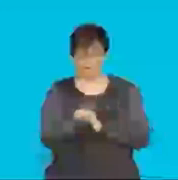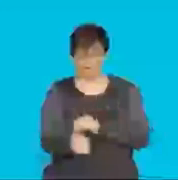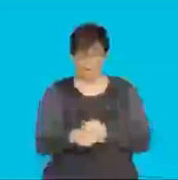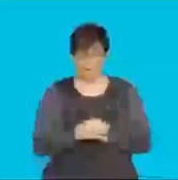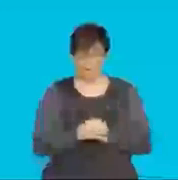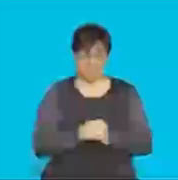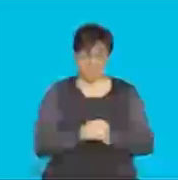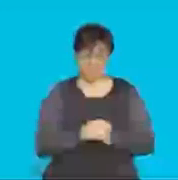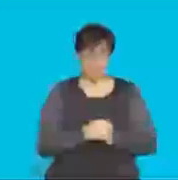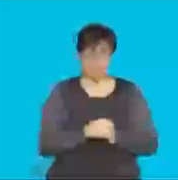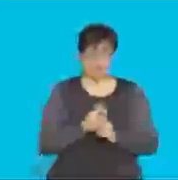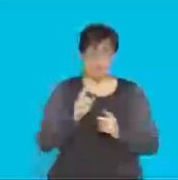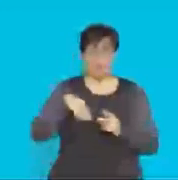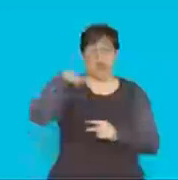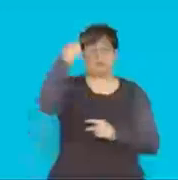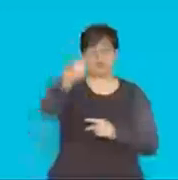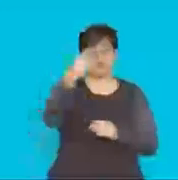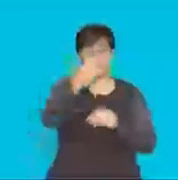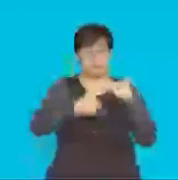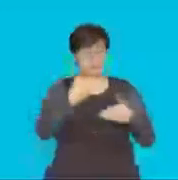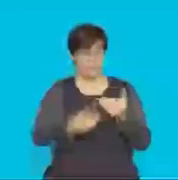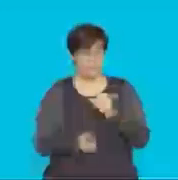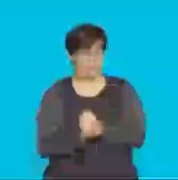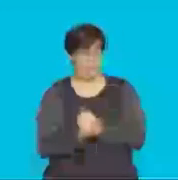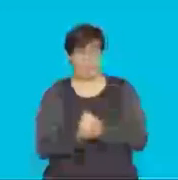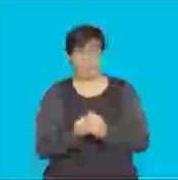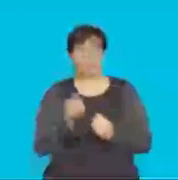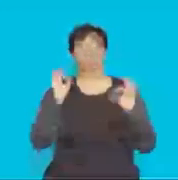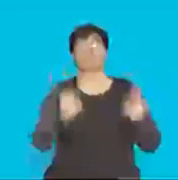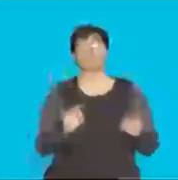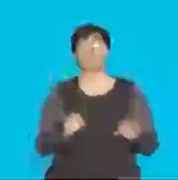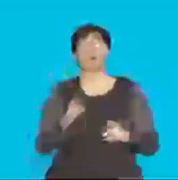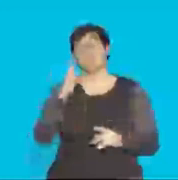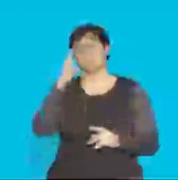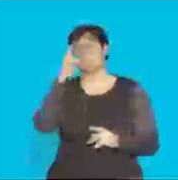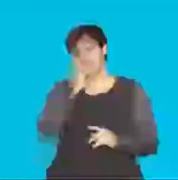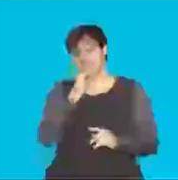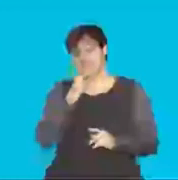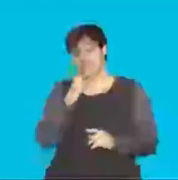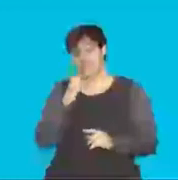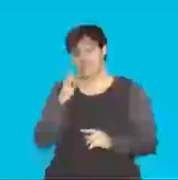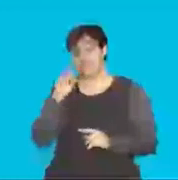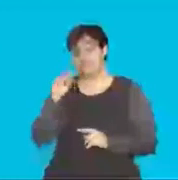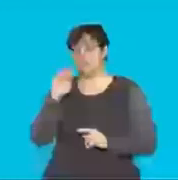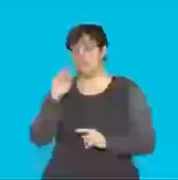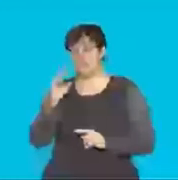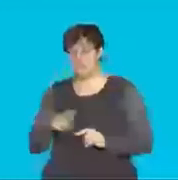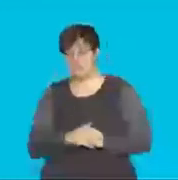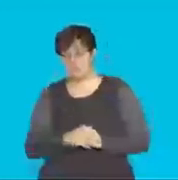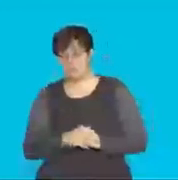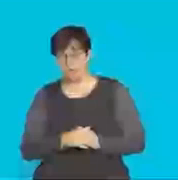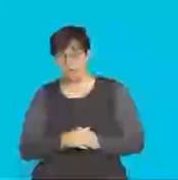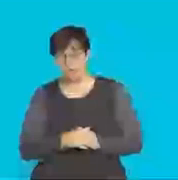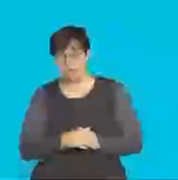then again, another process happens and they produce a black foal. Now guys, it's important that we understand